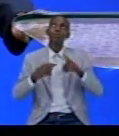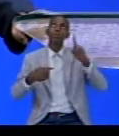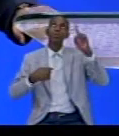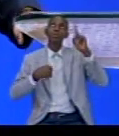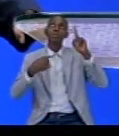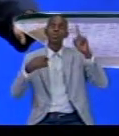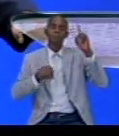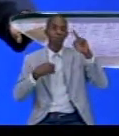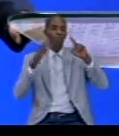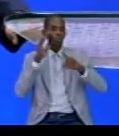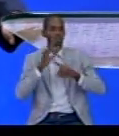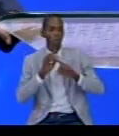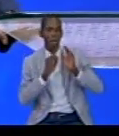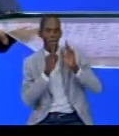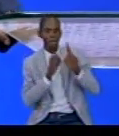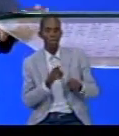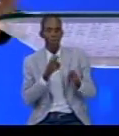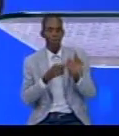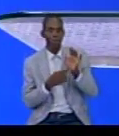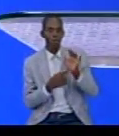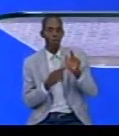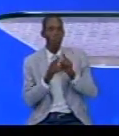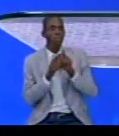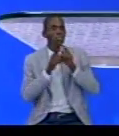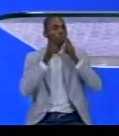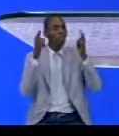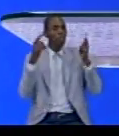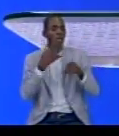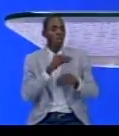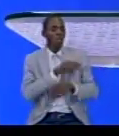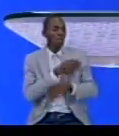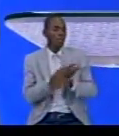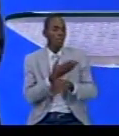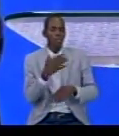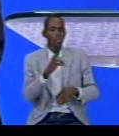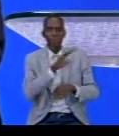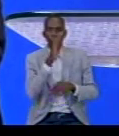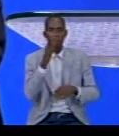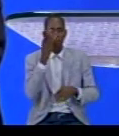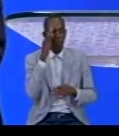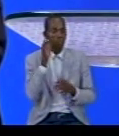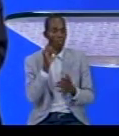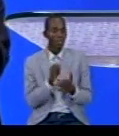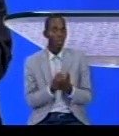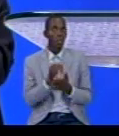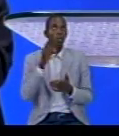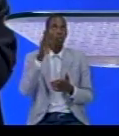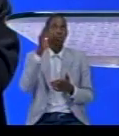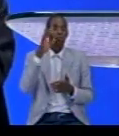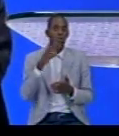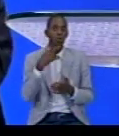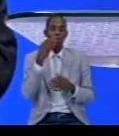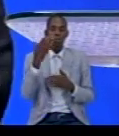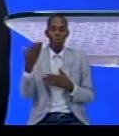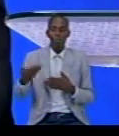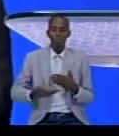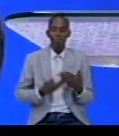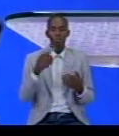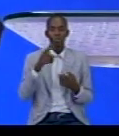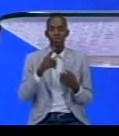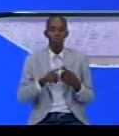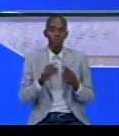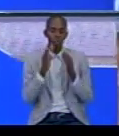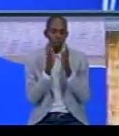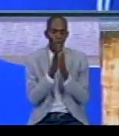you great and mighty things that you never knew. That God that invited you to pray and told you that was going